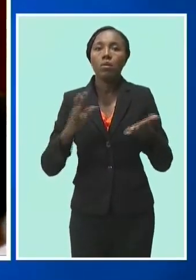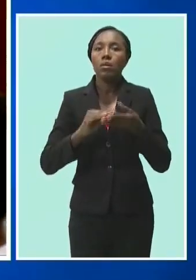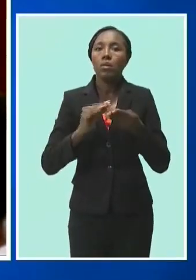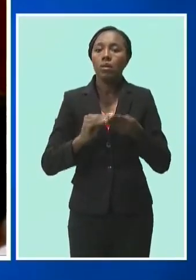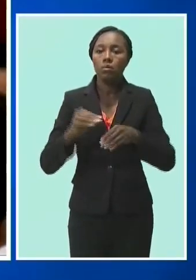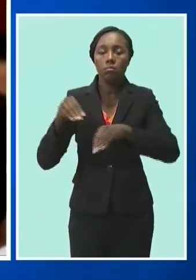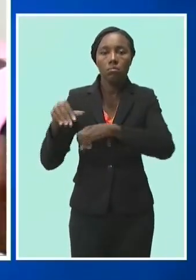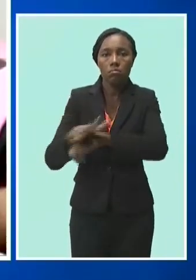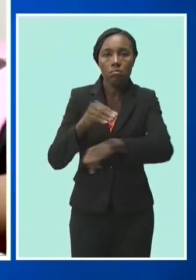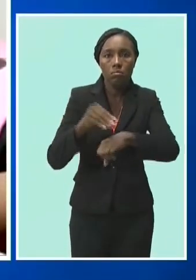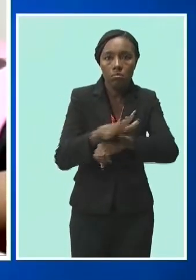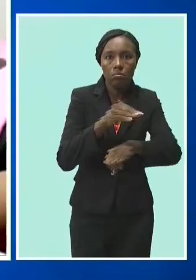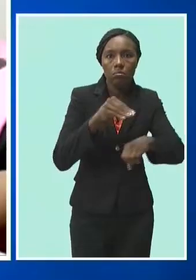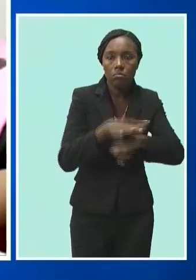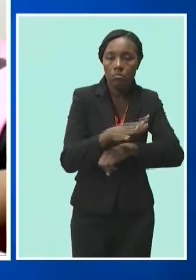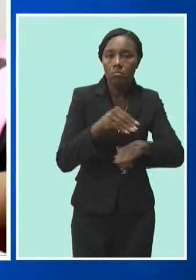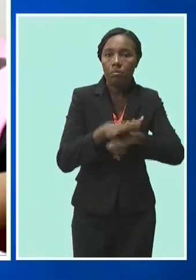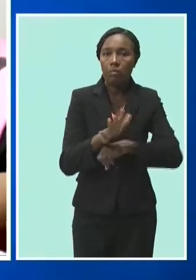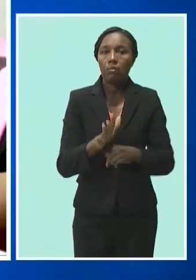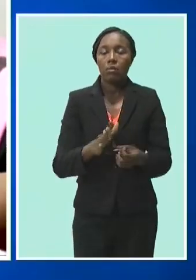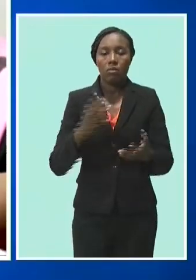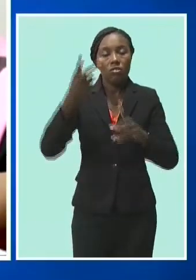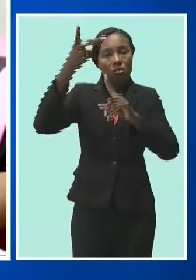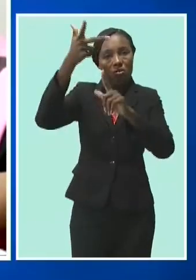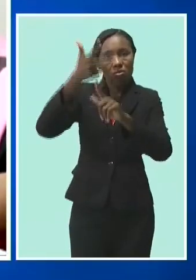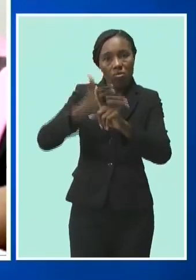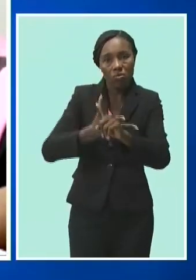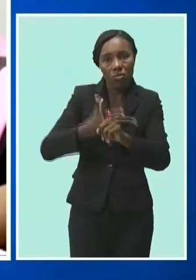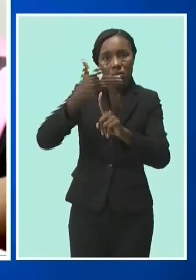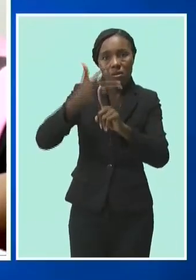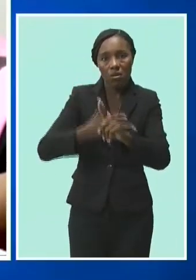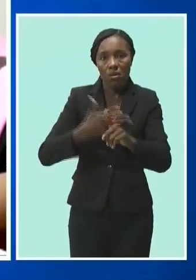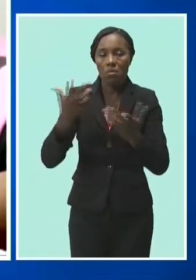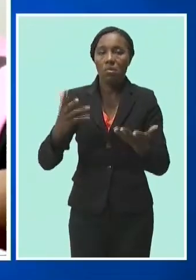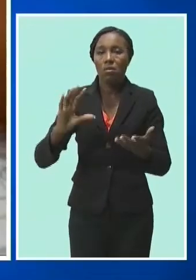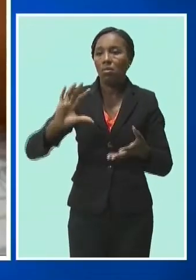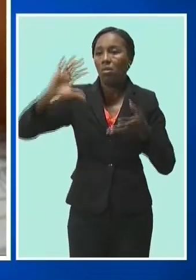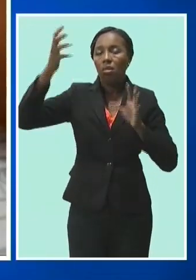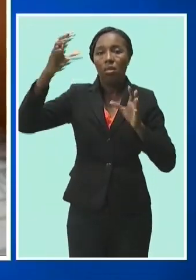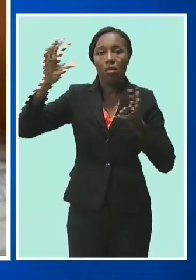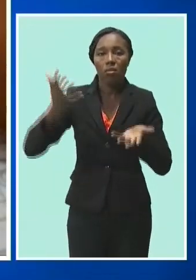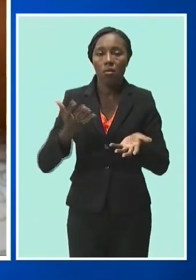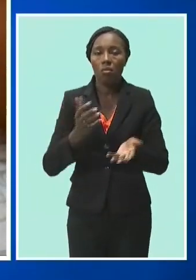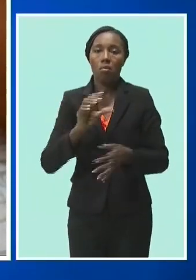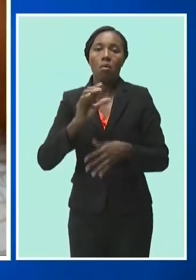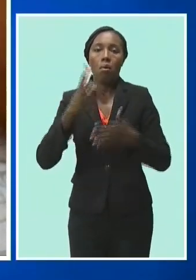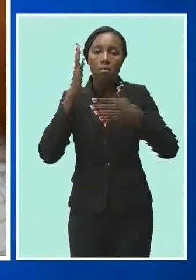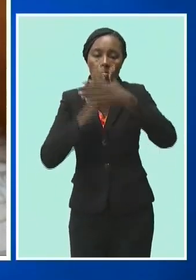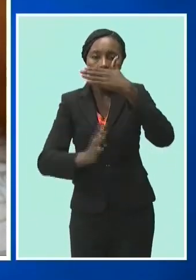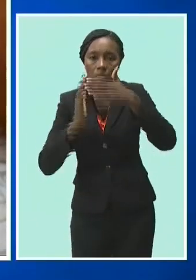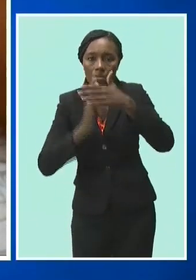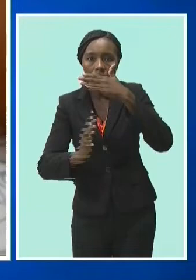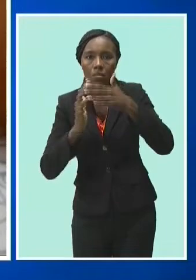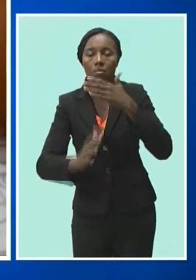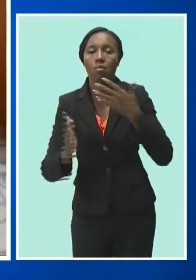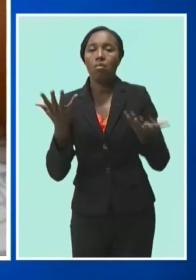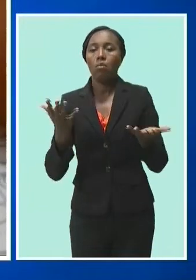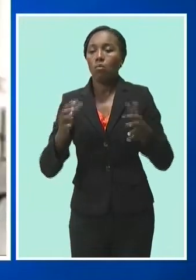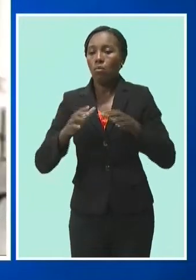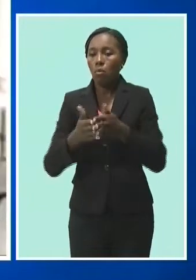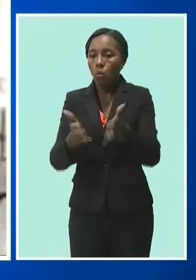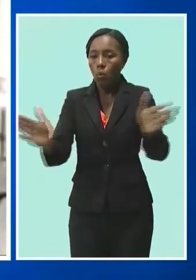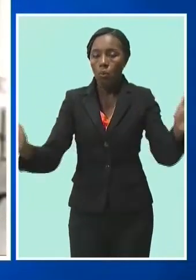significantly affected. For the past 3 months, LARMS, or La Romaine Migrant Support, has opened its doors to migrant